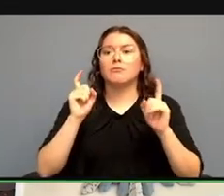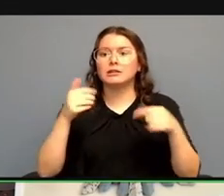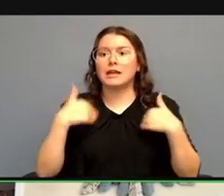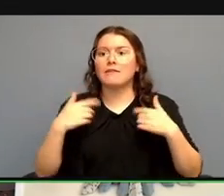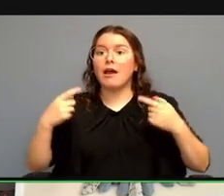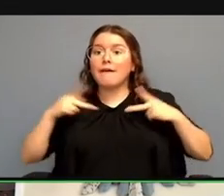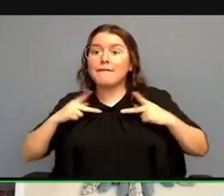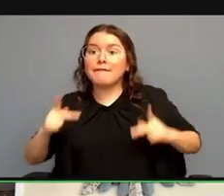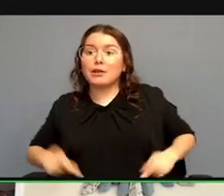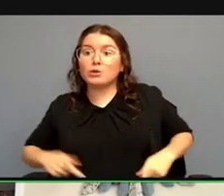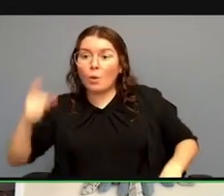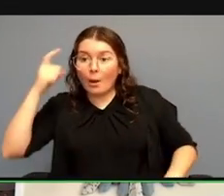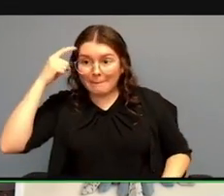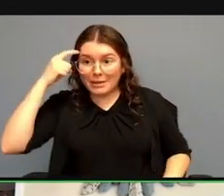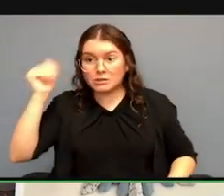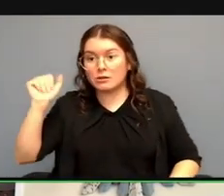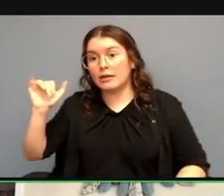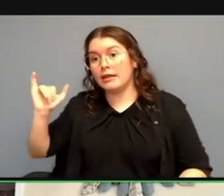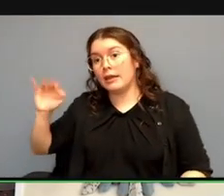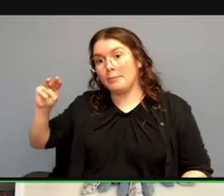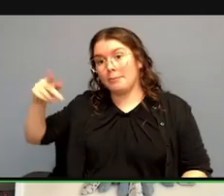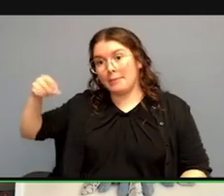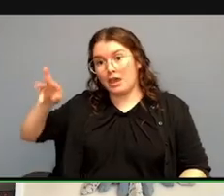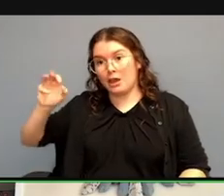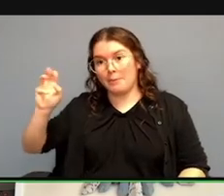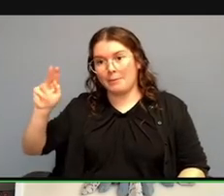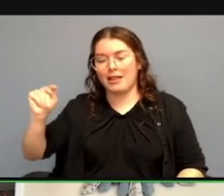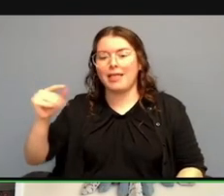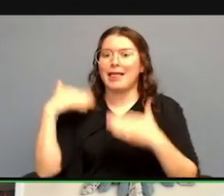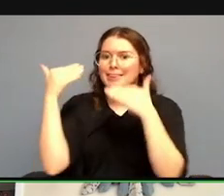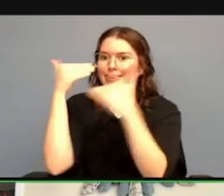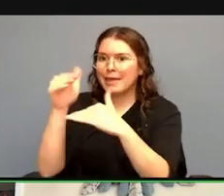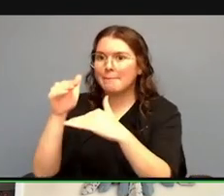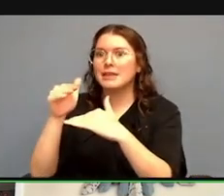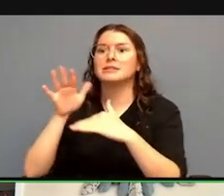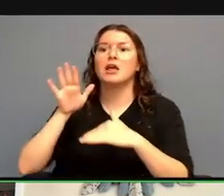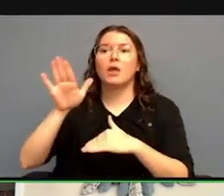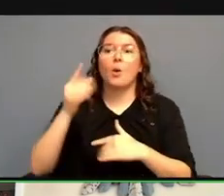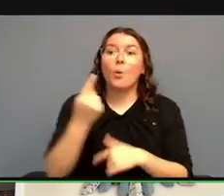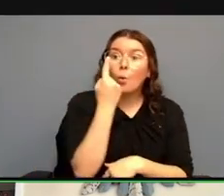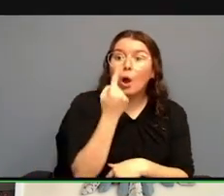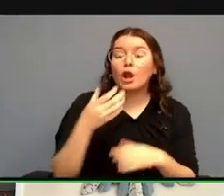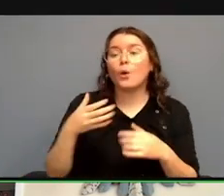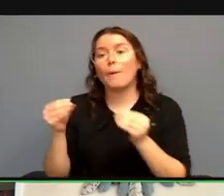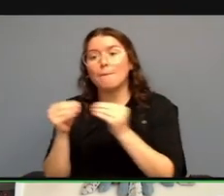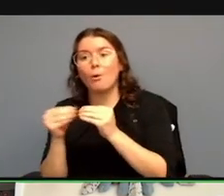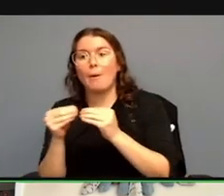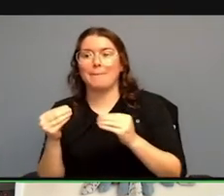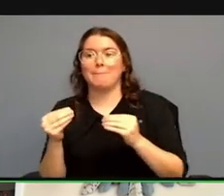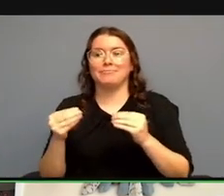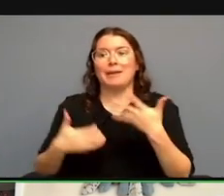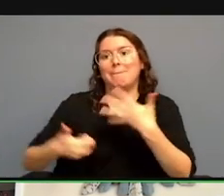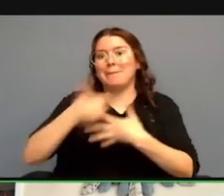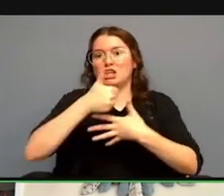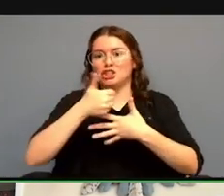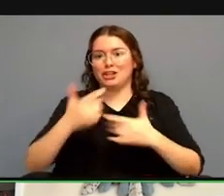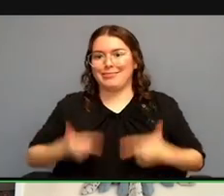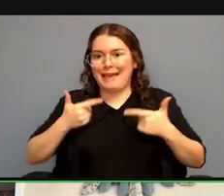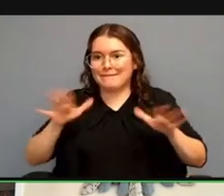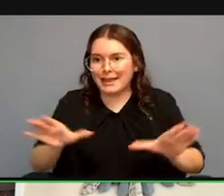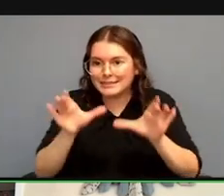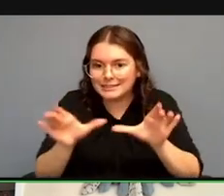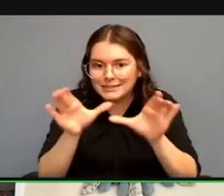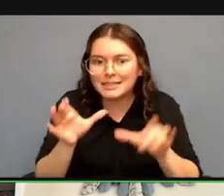or mental impairment that substantially limits one or more major life activities, or they